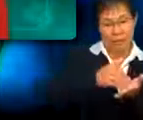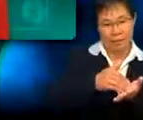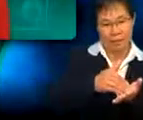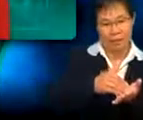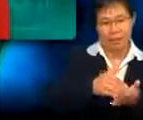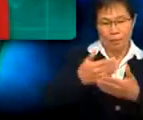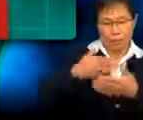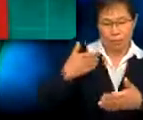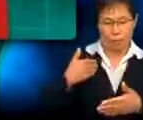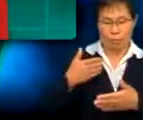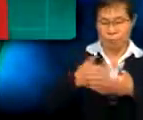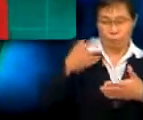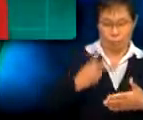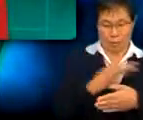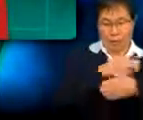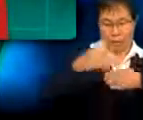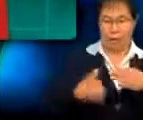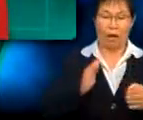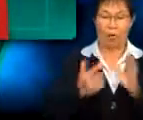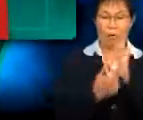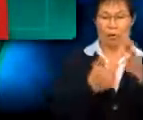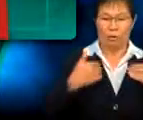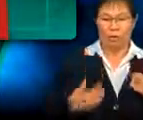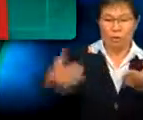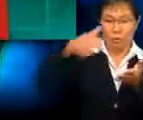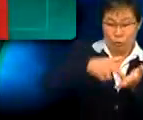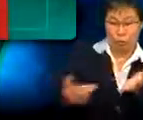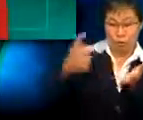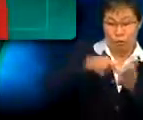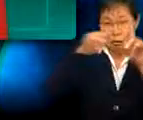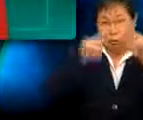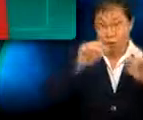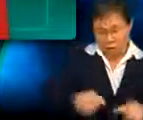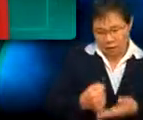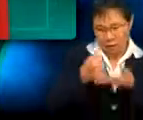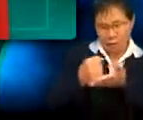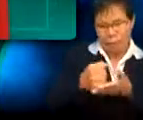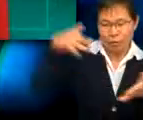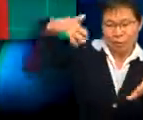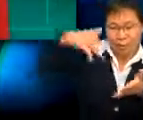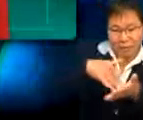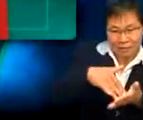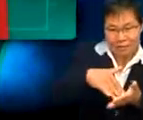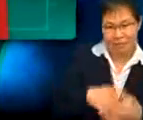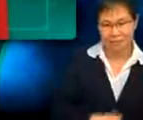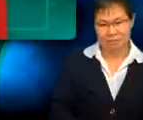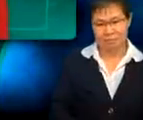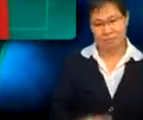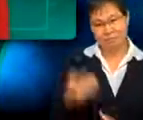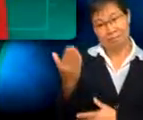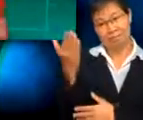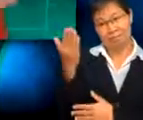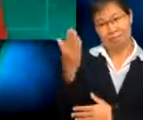Hello again! Before we end our show, here are some revision questions that can help your studies.